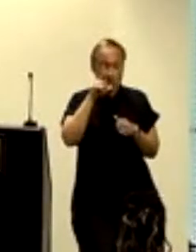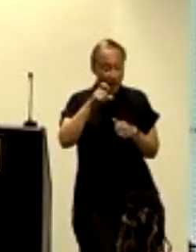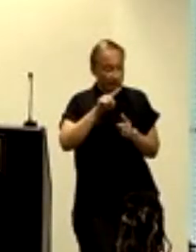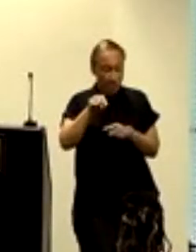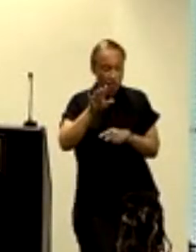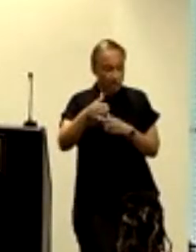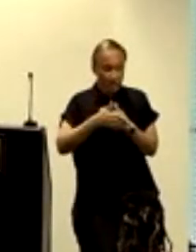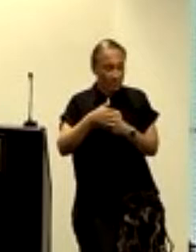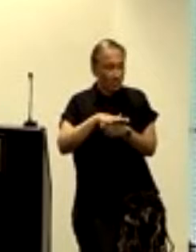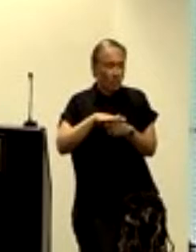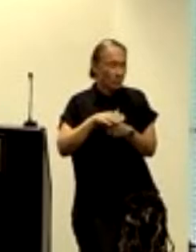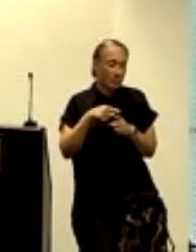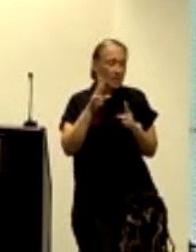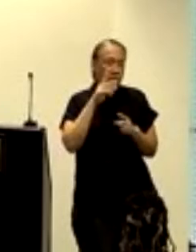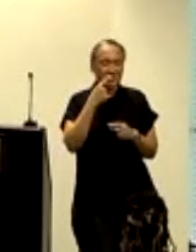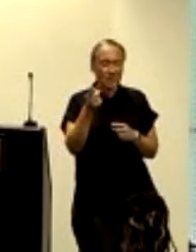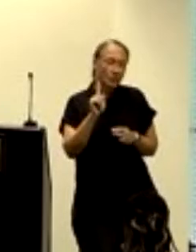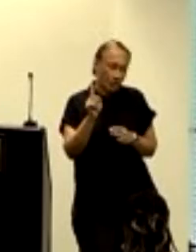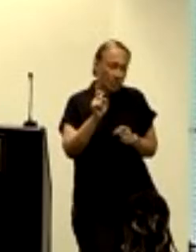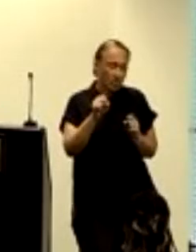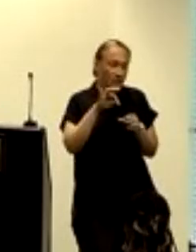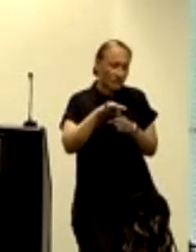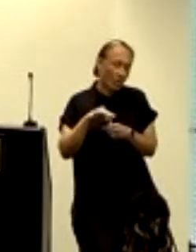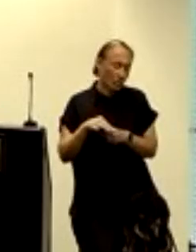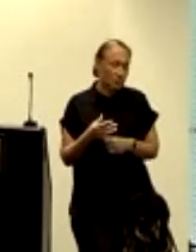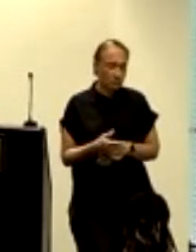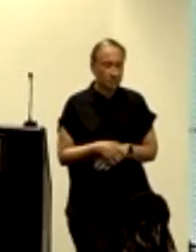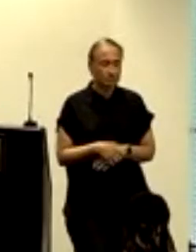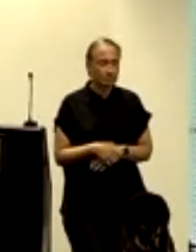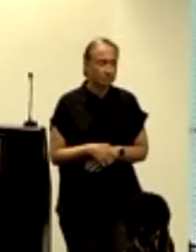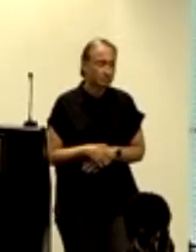your nearest one, but they'll tell you where you can vote.